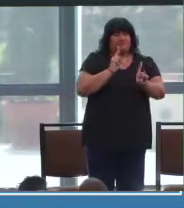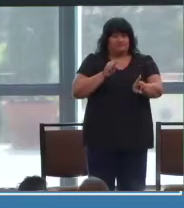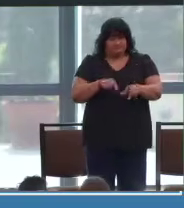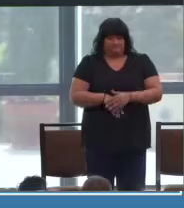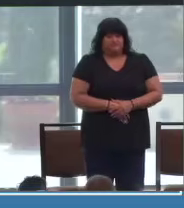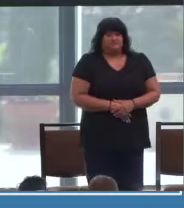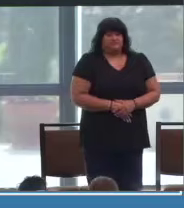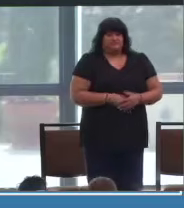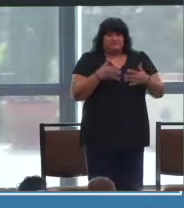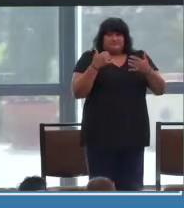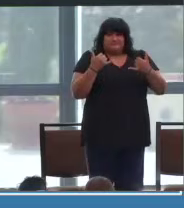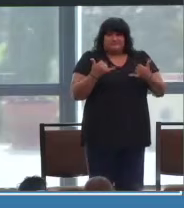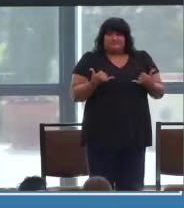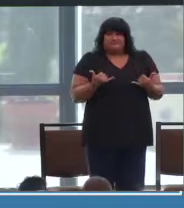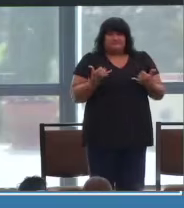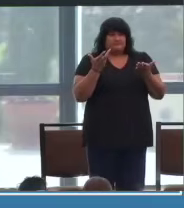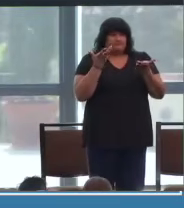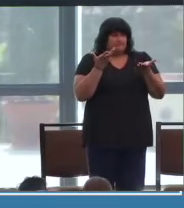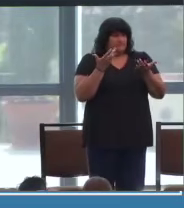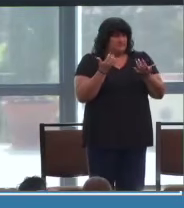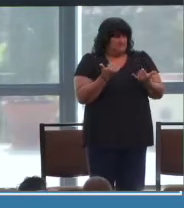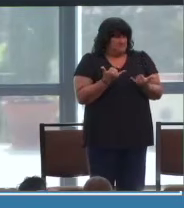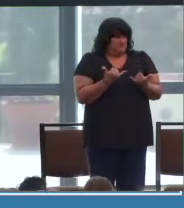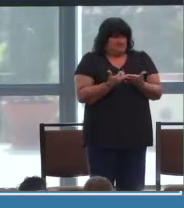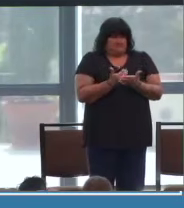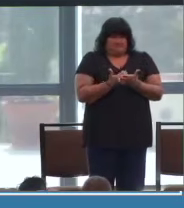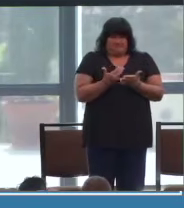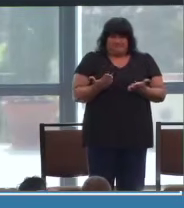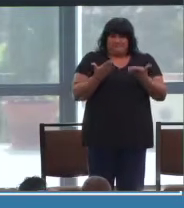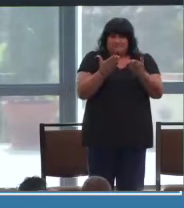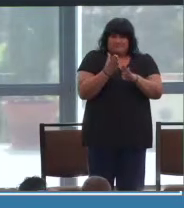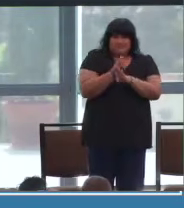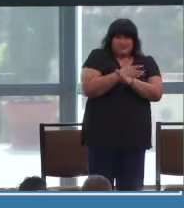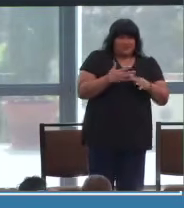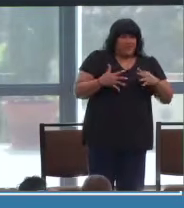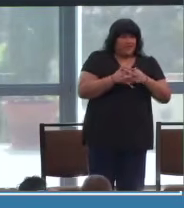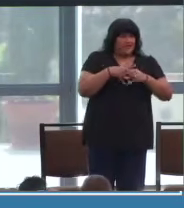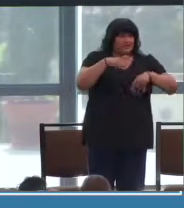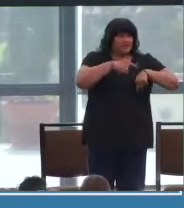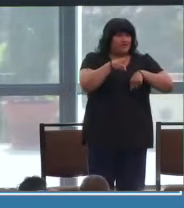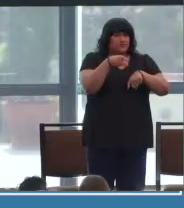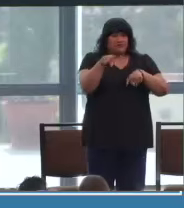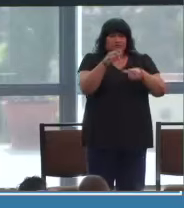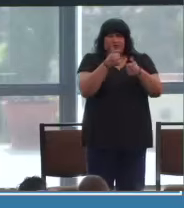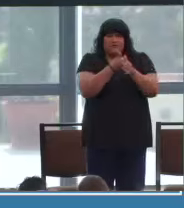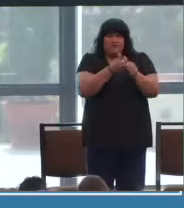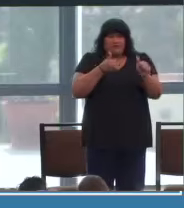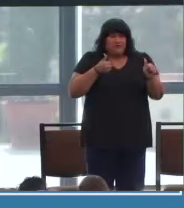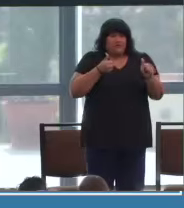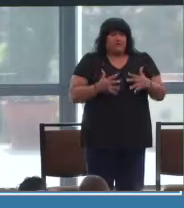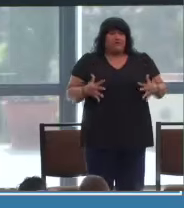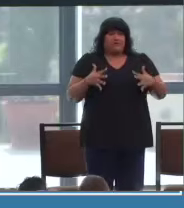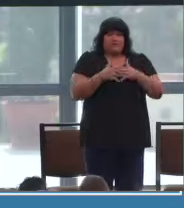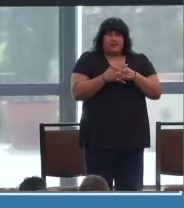So what are the current recommendations for that pre-pregnancy time when you're trying to avoid pregnancy and using